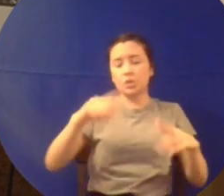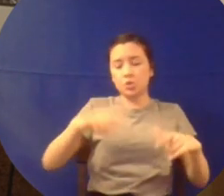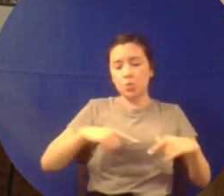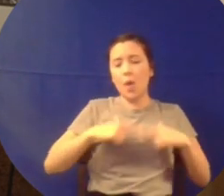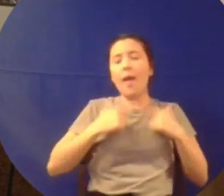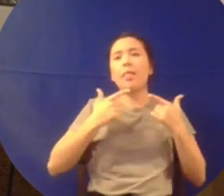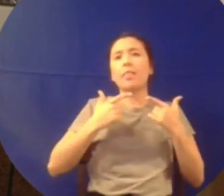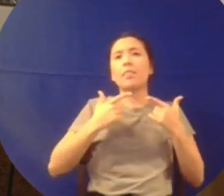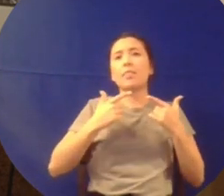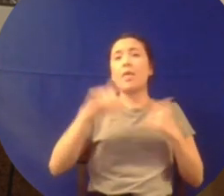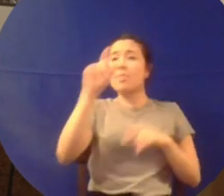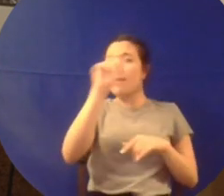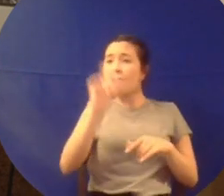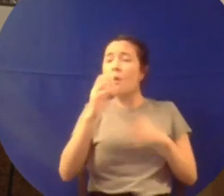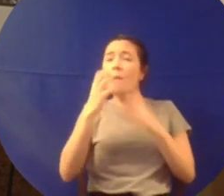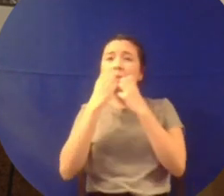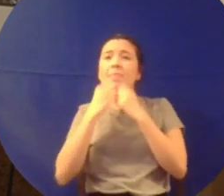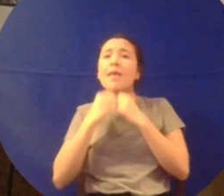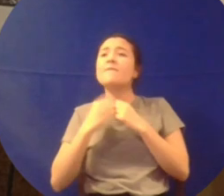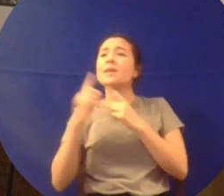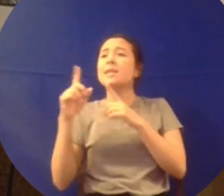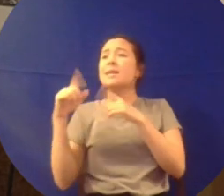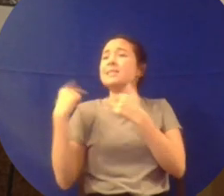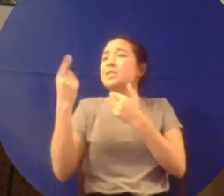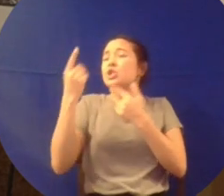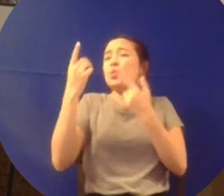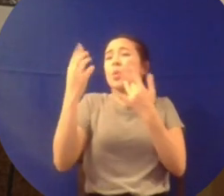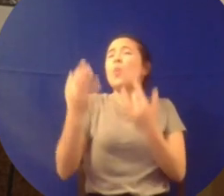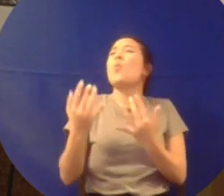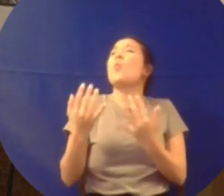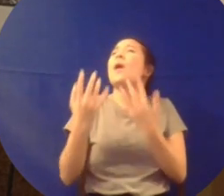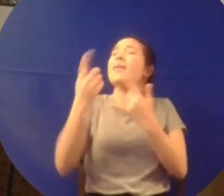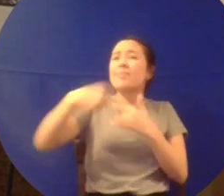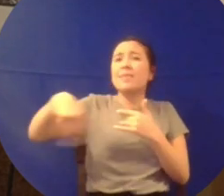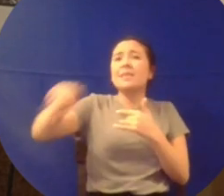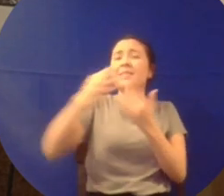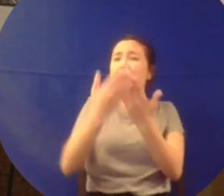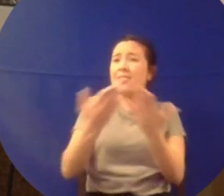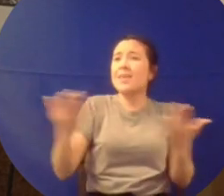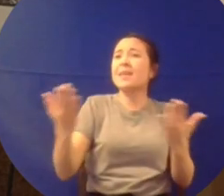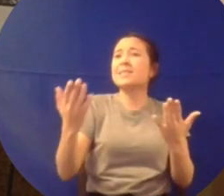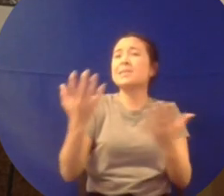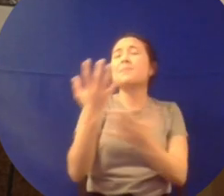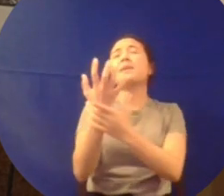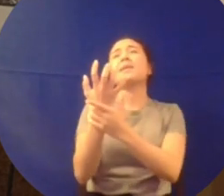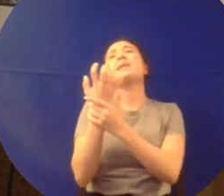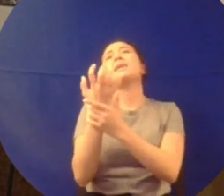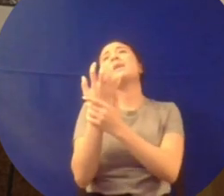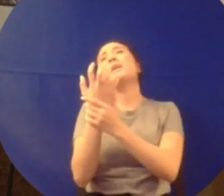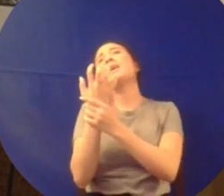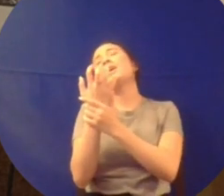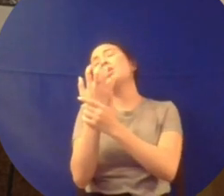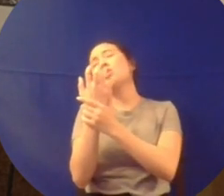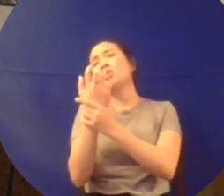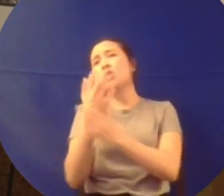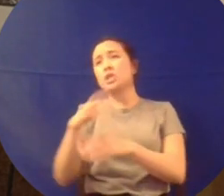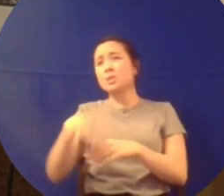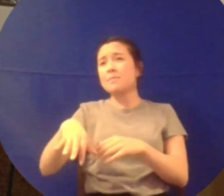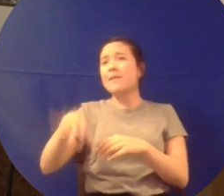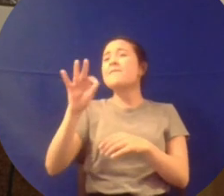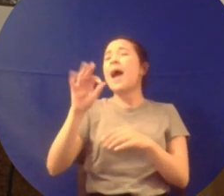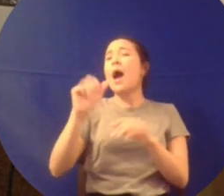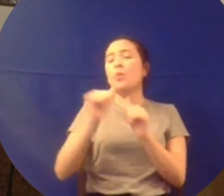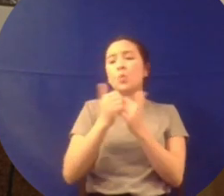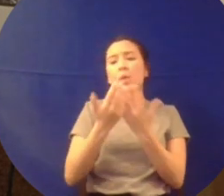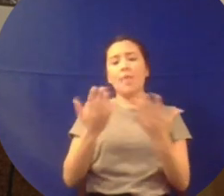beloved, since you await these things, be eager to be found without spot or blemish